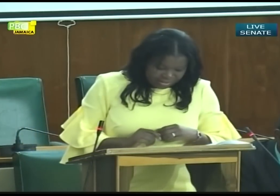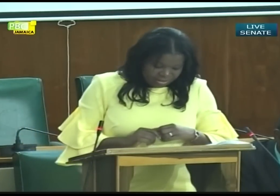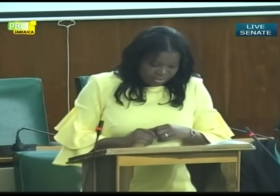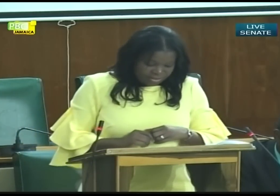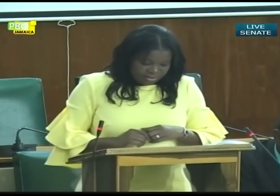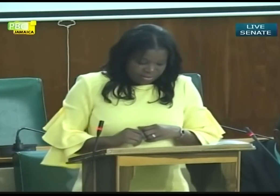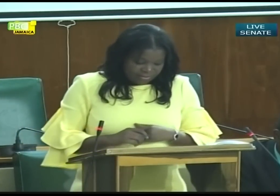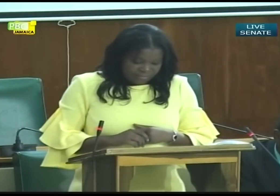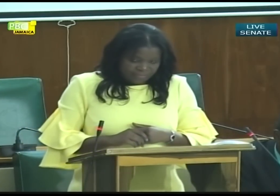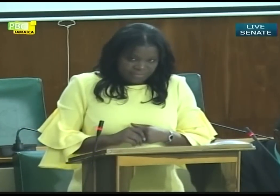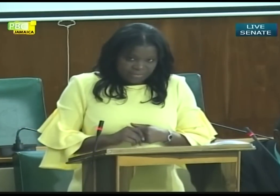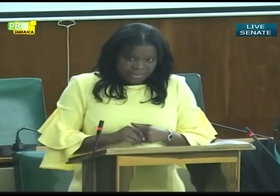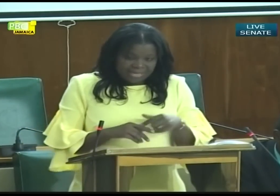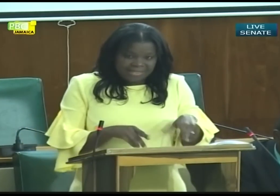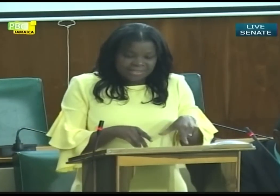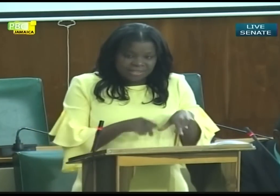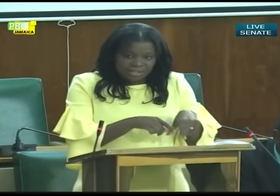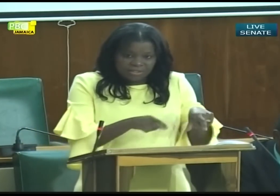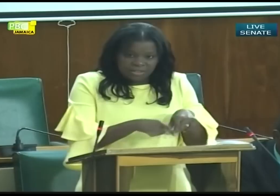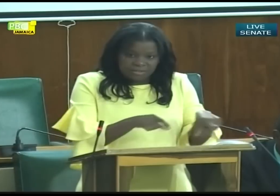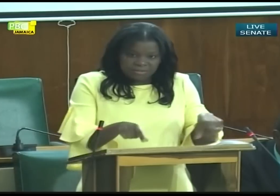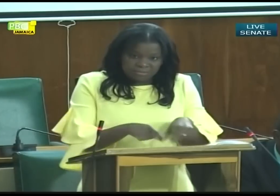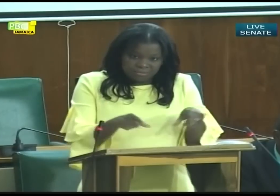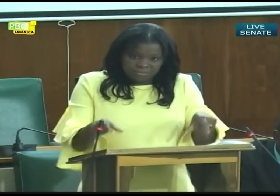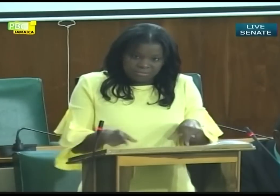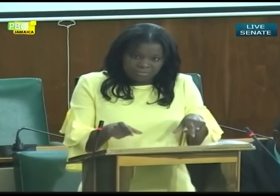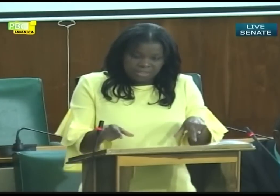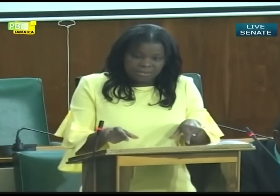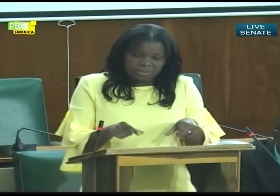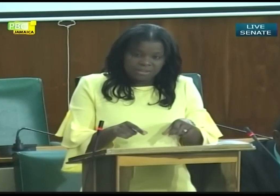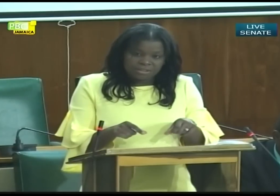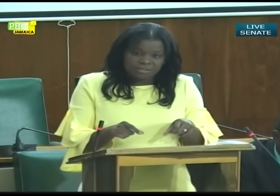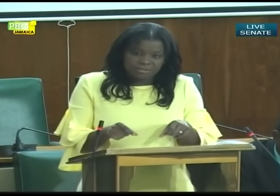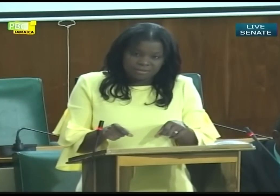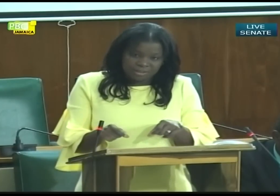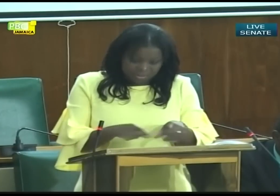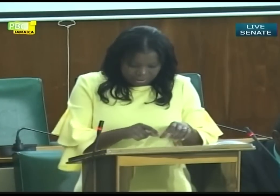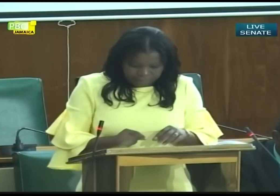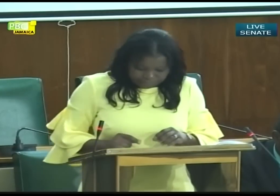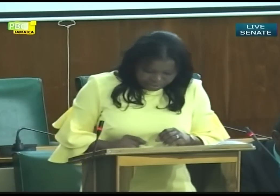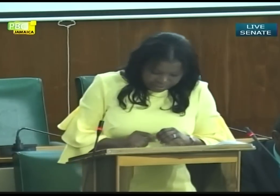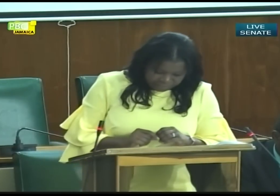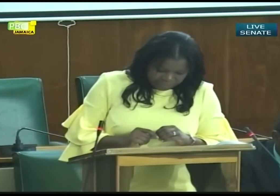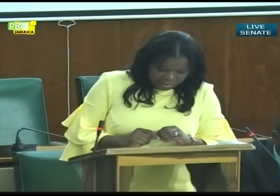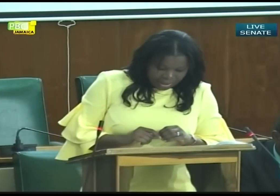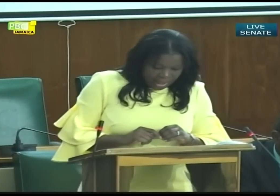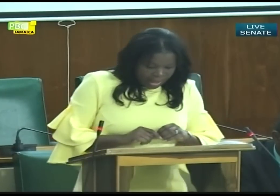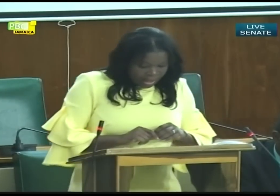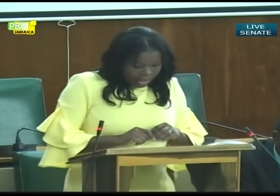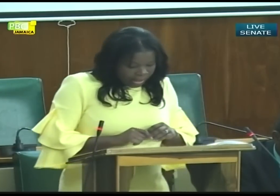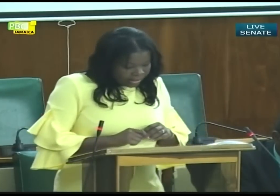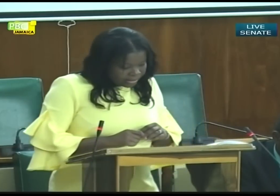margin. Because as it is, it does not make much sense. Okay, great.